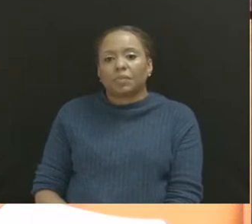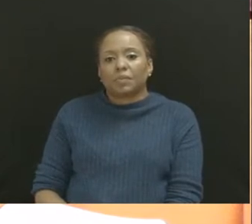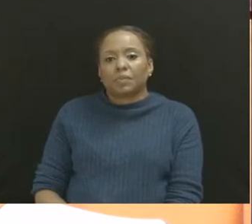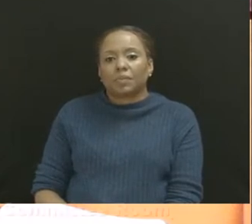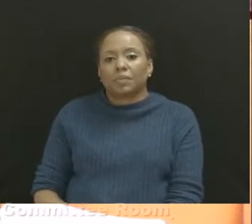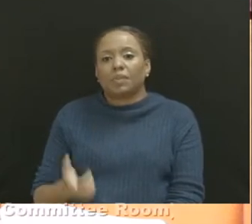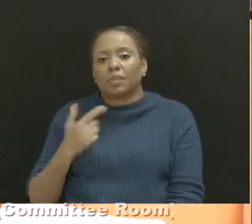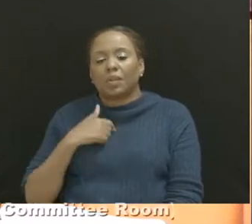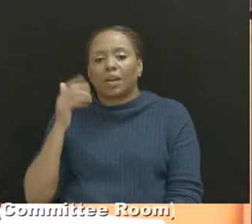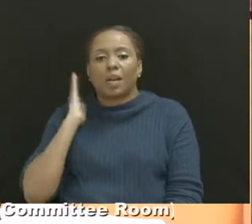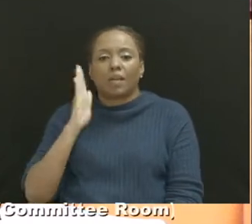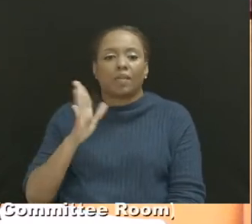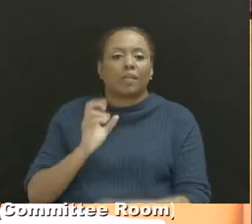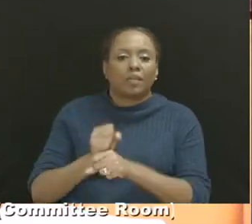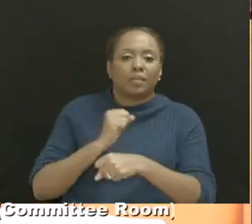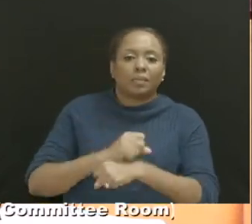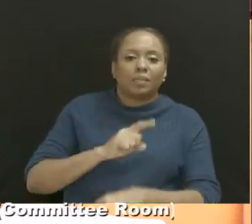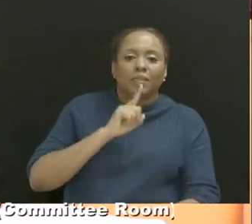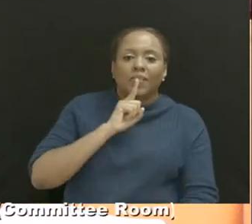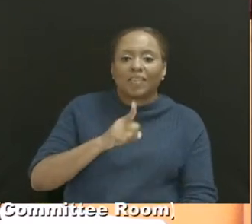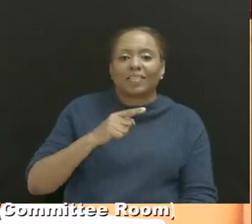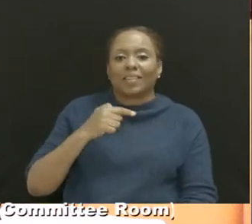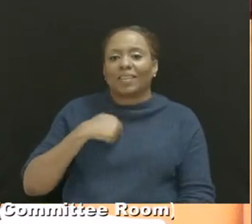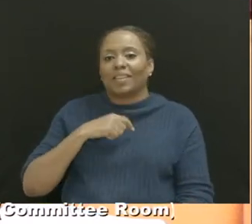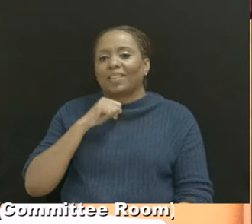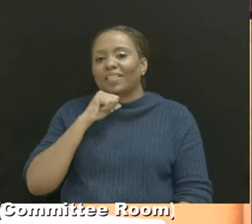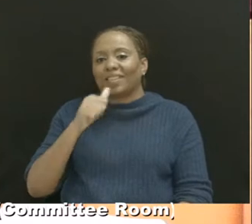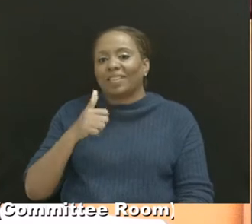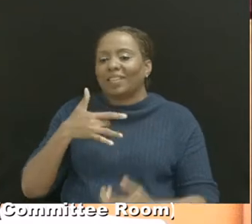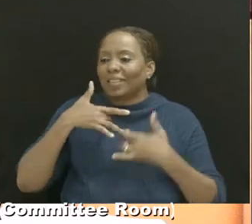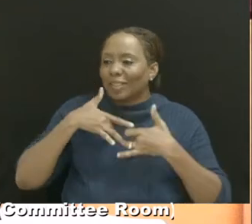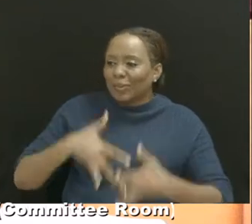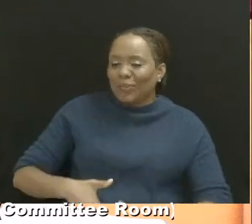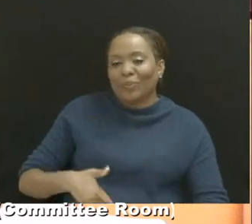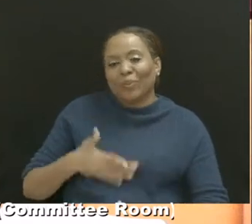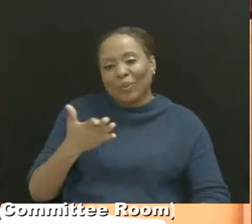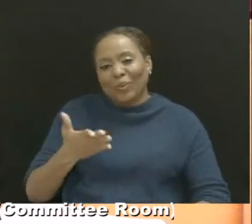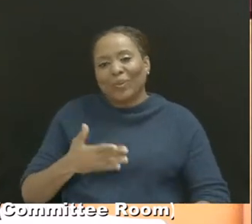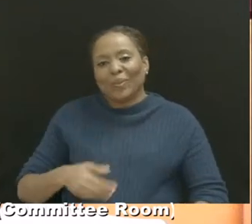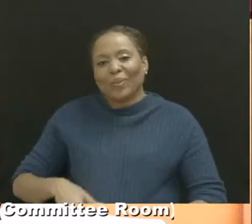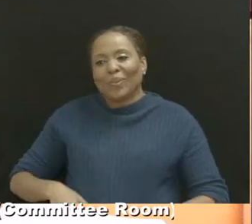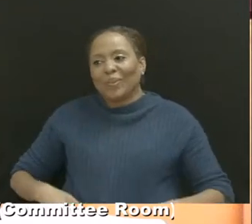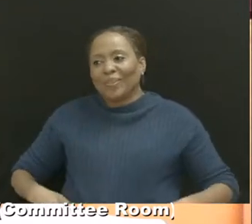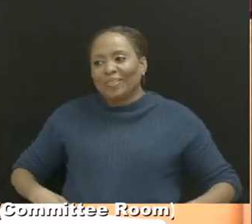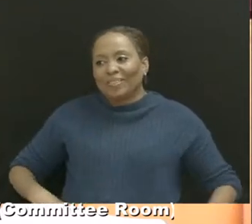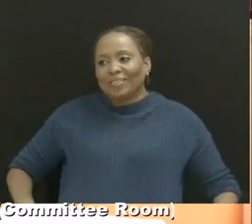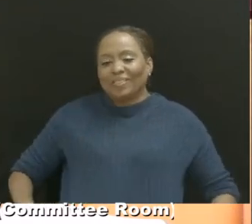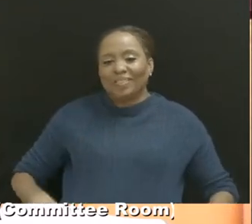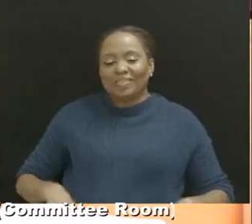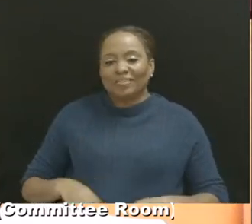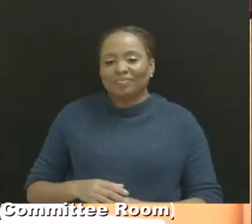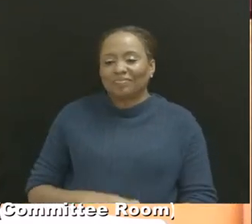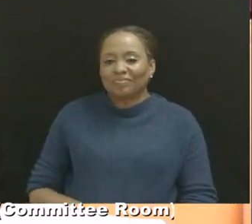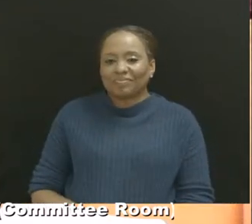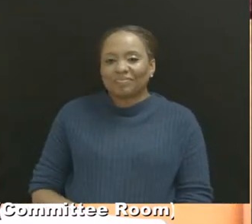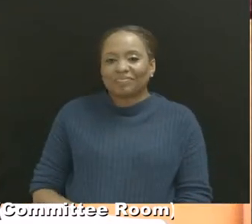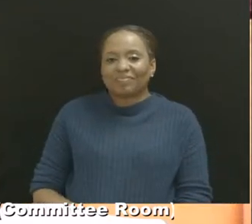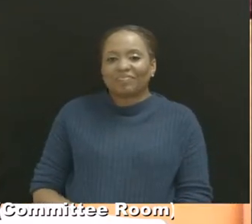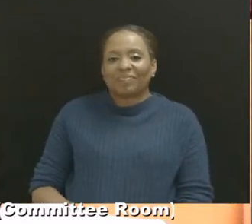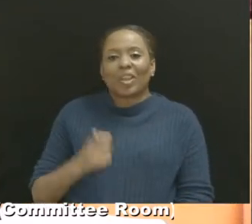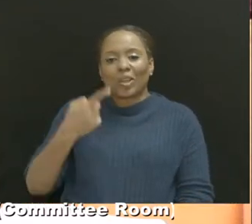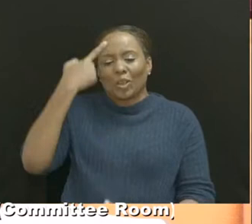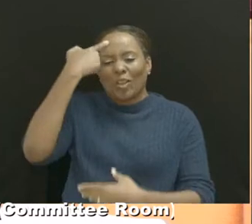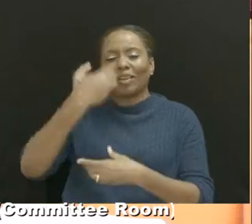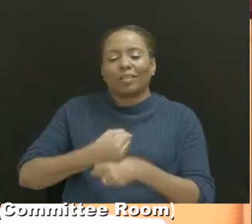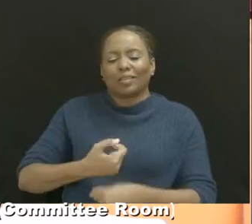connective tissue to ensure that I don't let you down as it relates to the trust that you have put